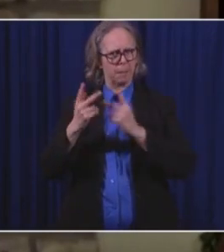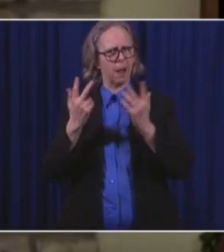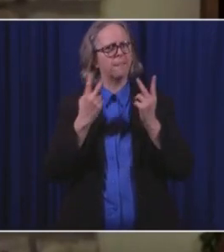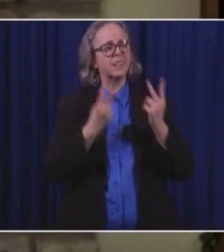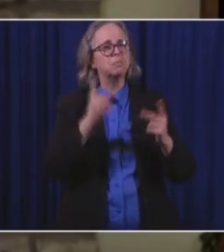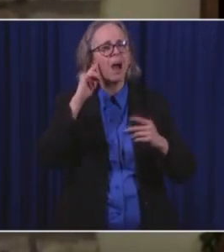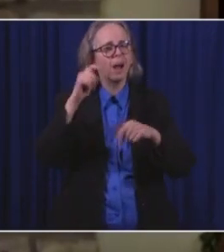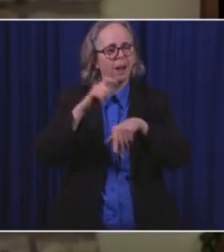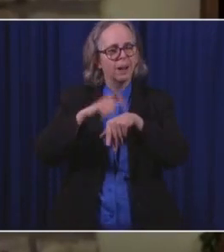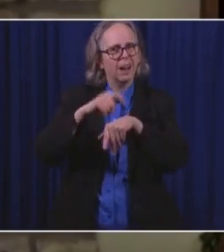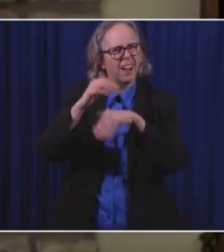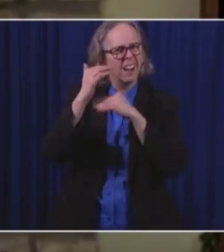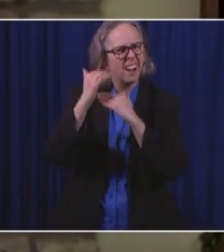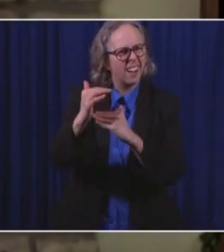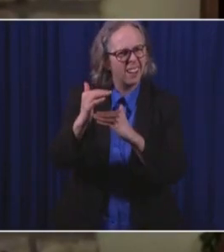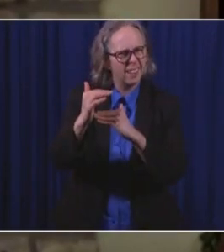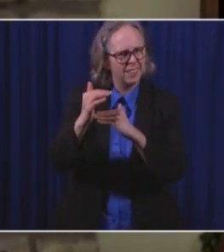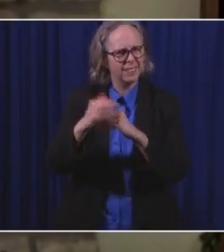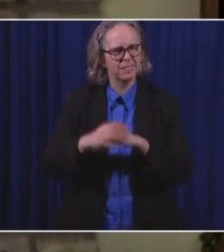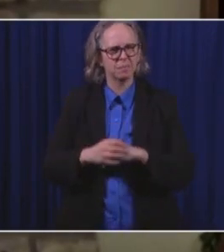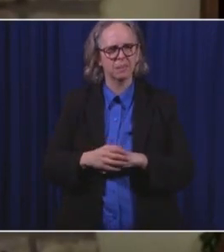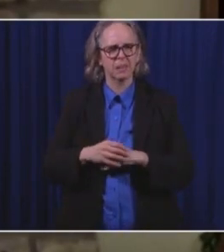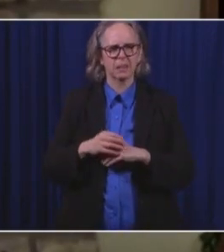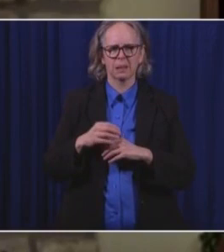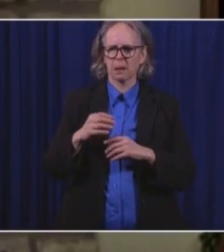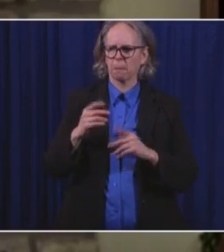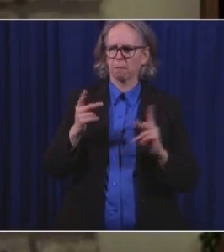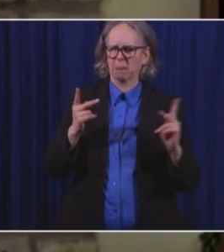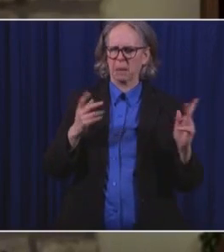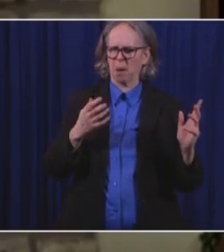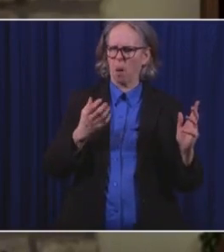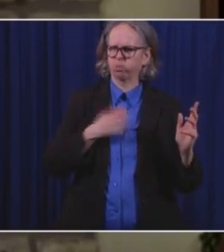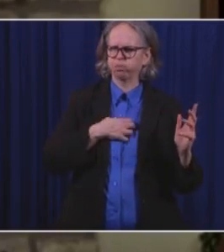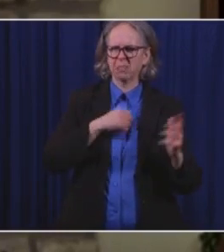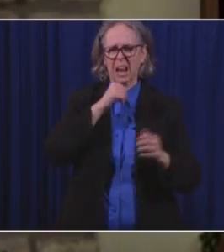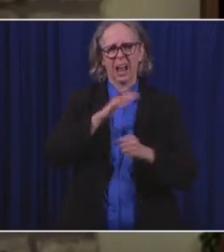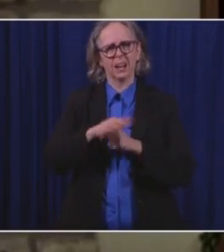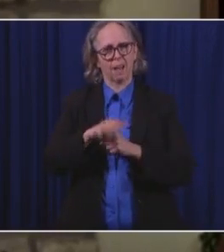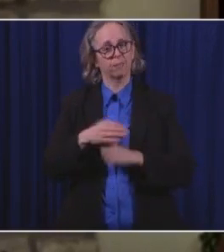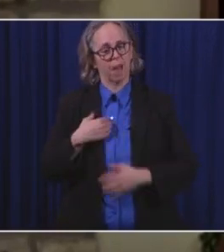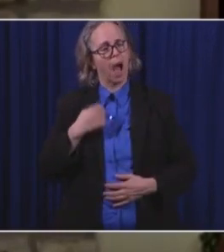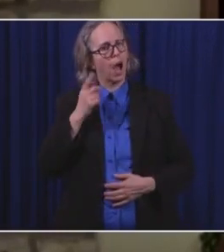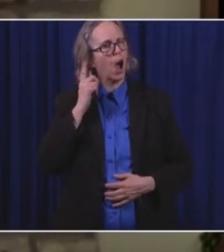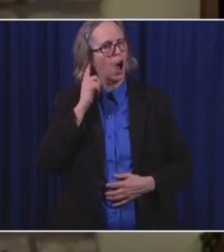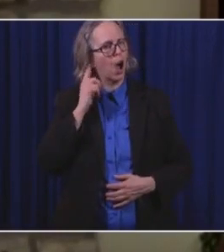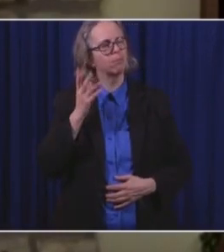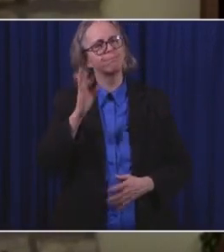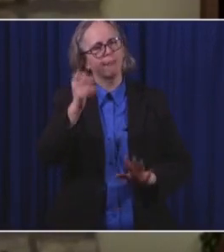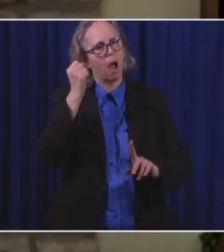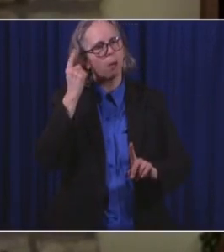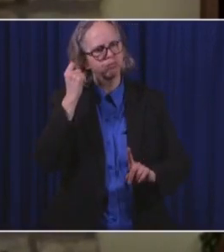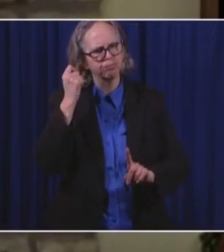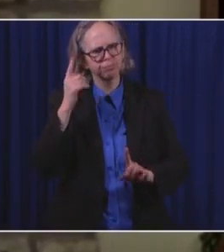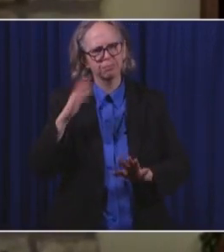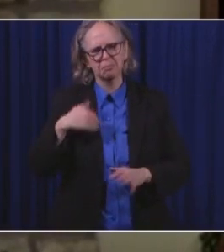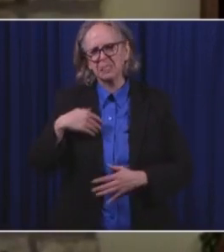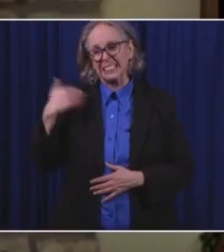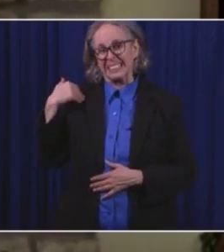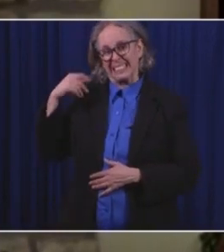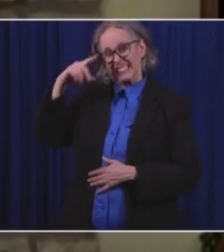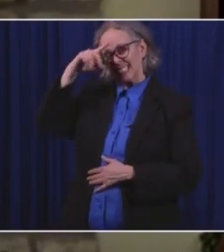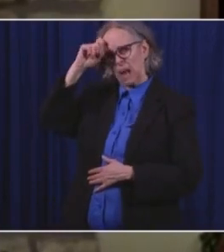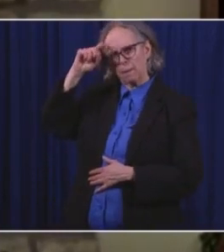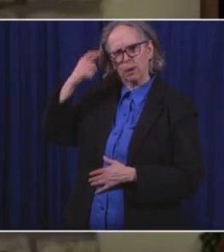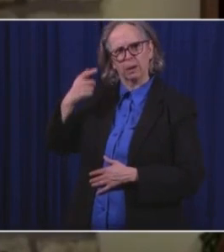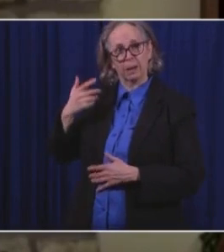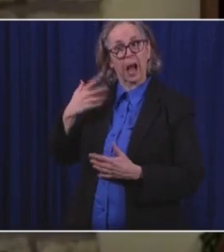it's an unsatisfactory visitation. But for the last few months, we have opened it up. First, we did in the summer with outdoor. Now we've opened it up. And of course,